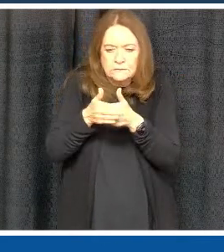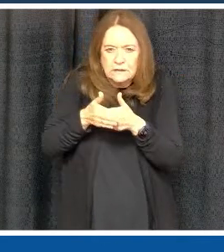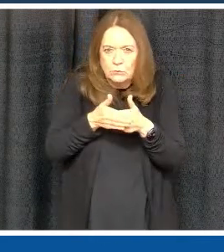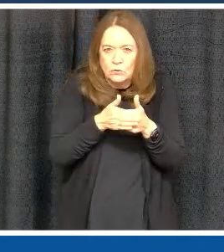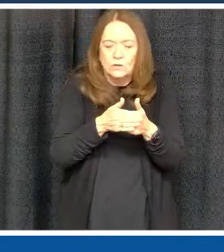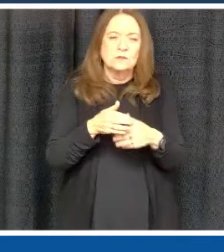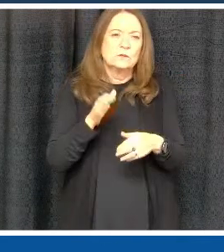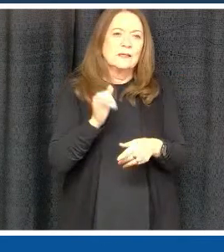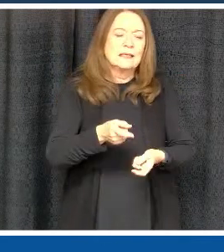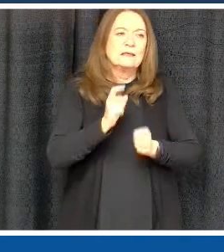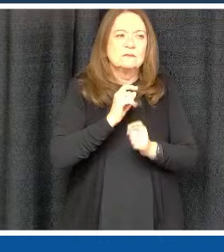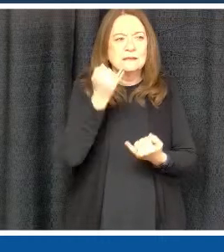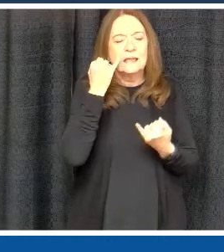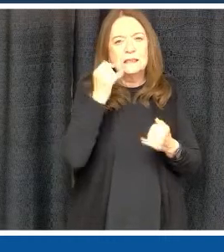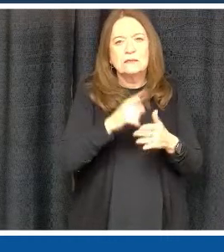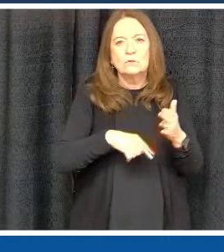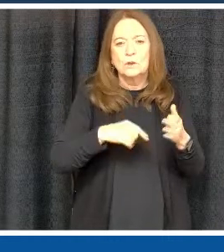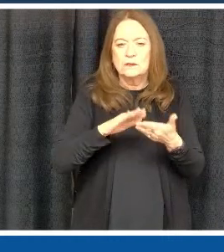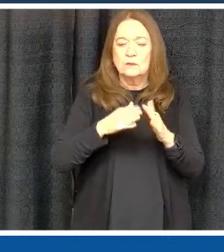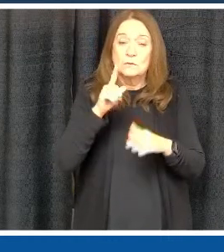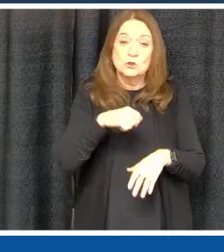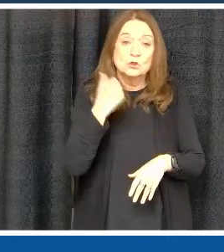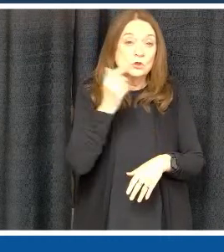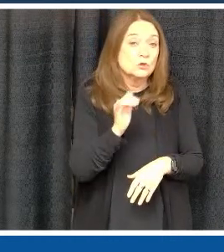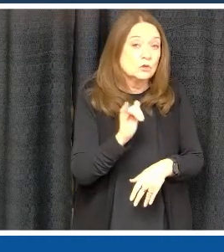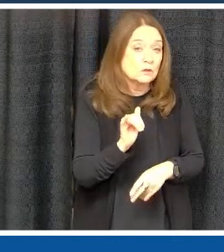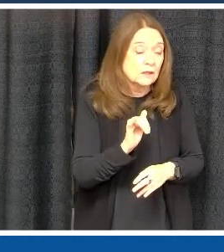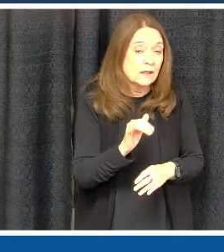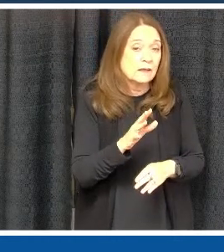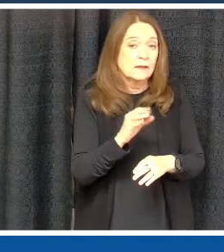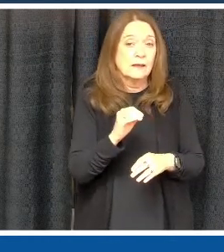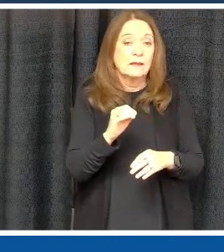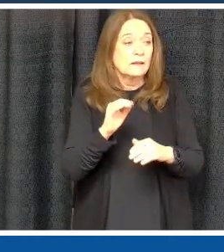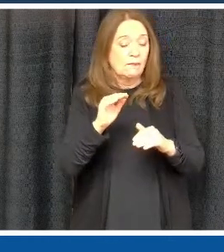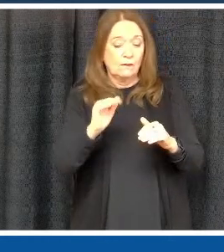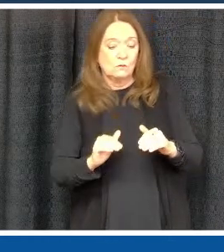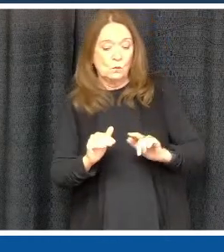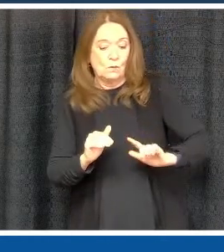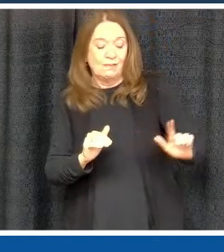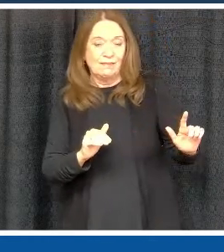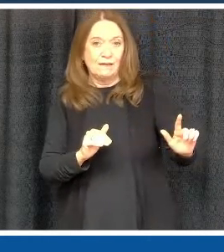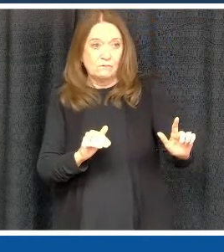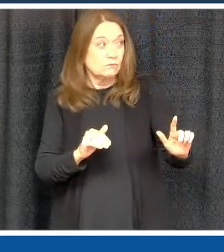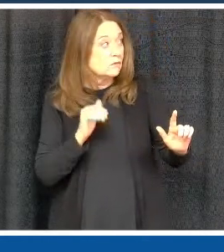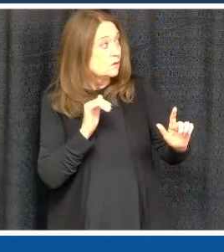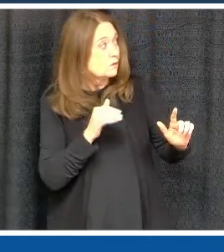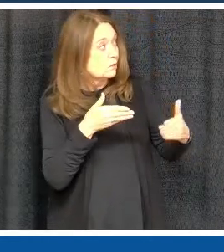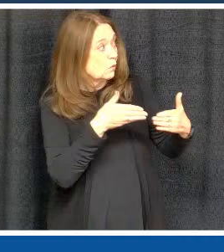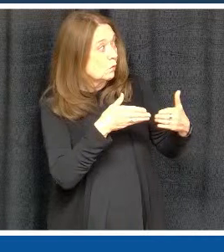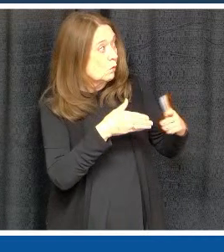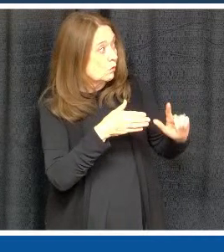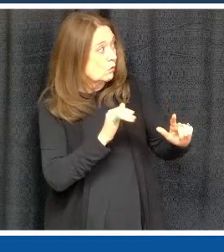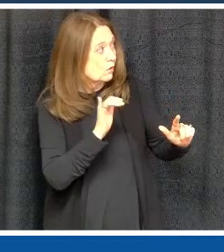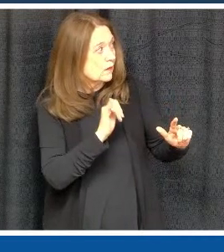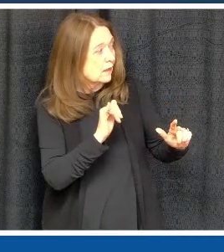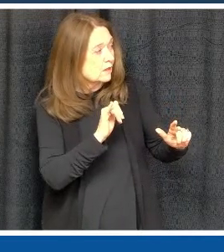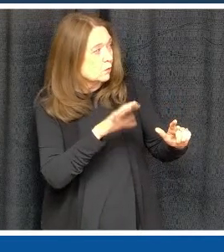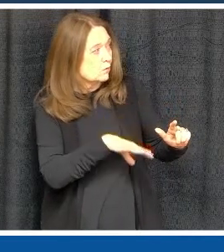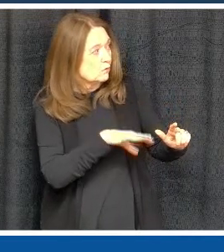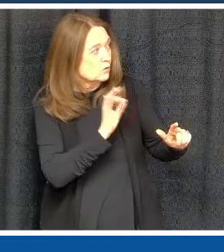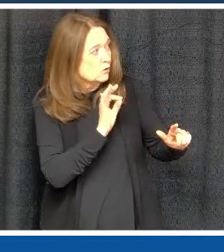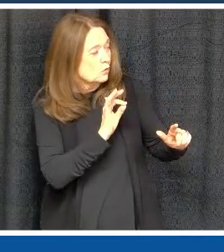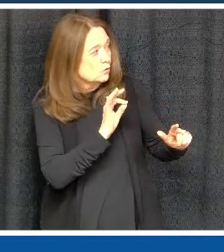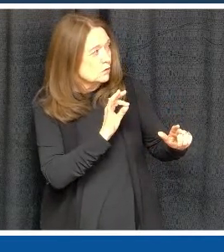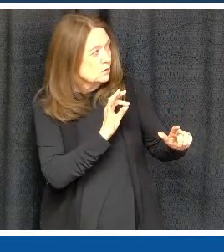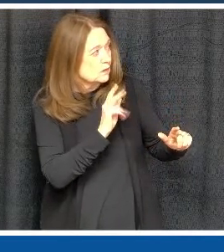idea of what the community should look like. In the lower left corner, that's the nodes that we've chosen in the community, the key